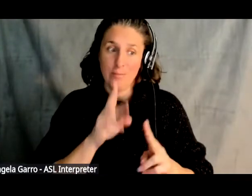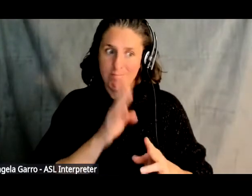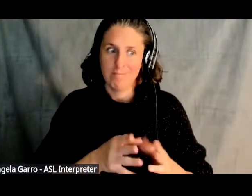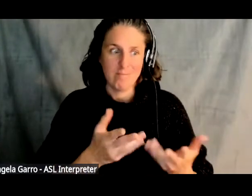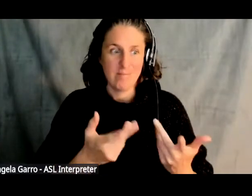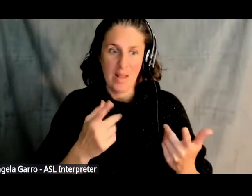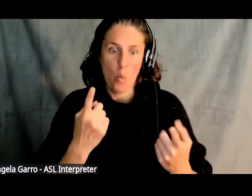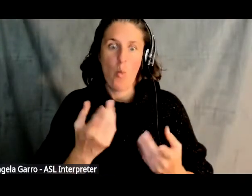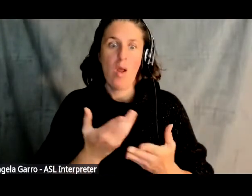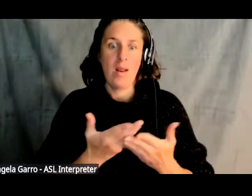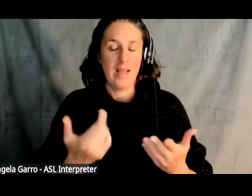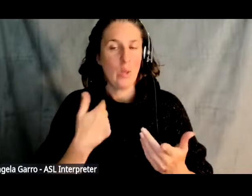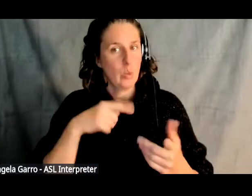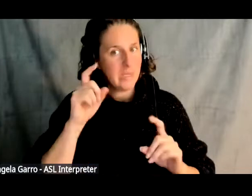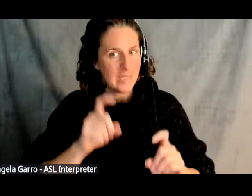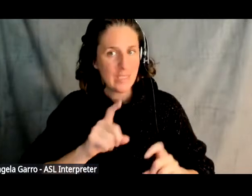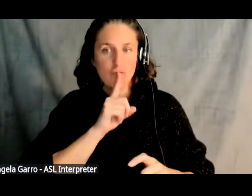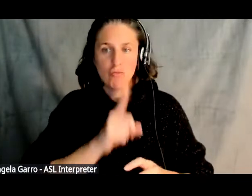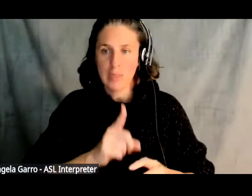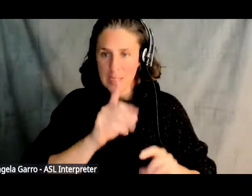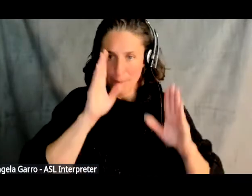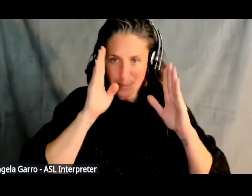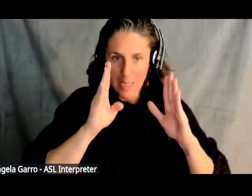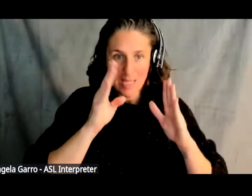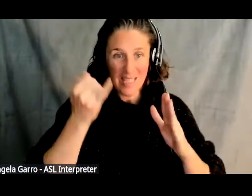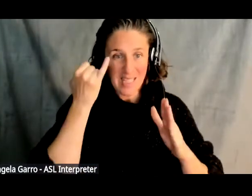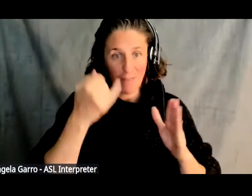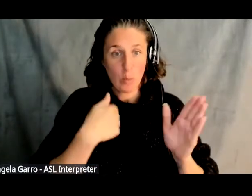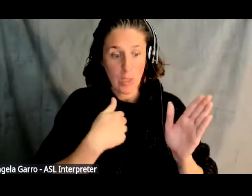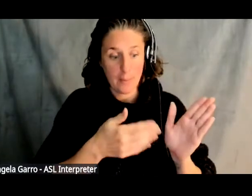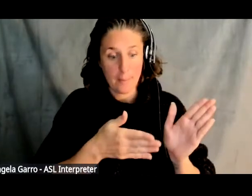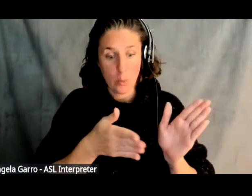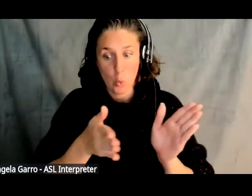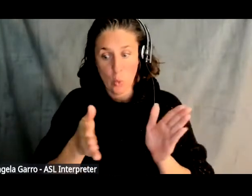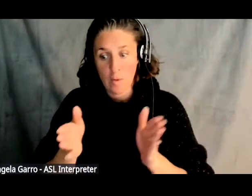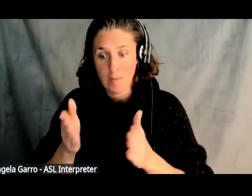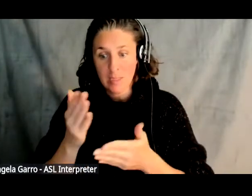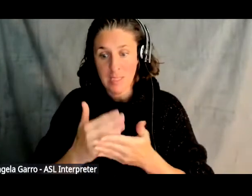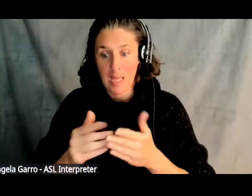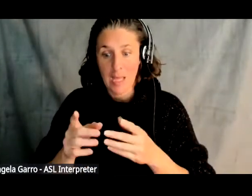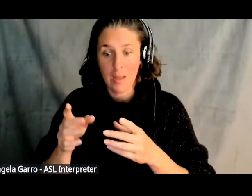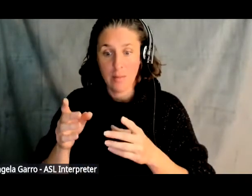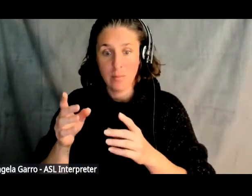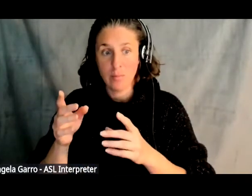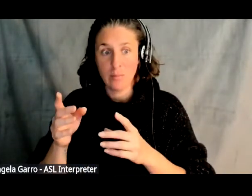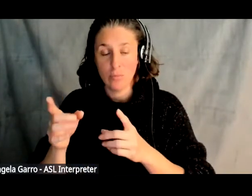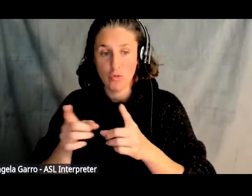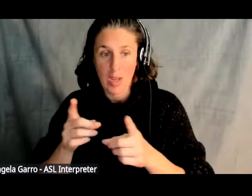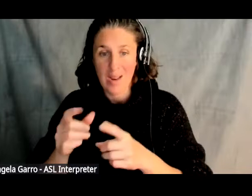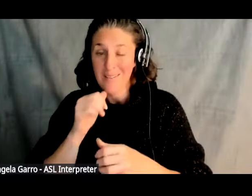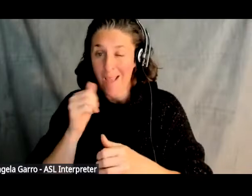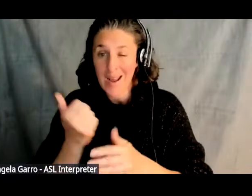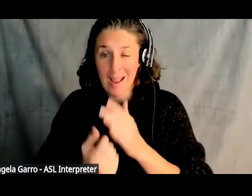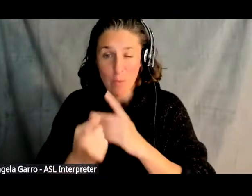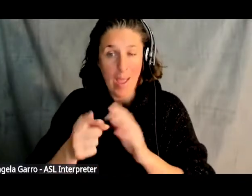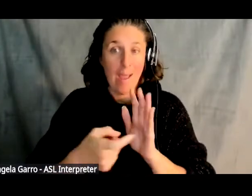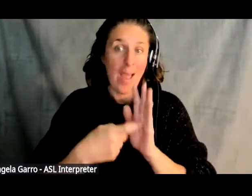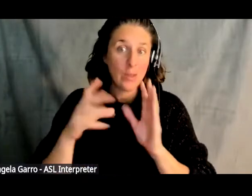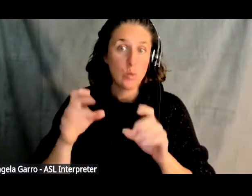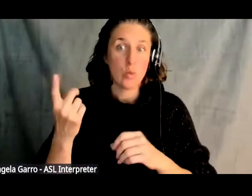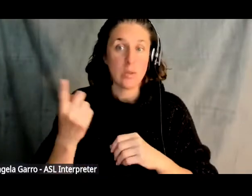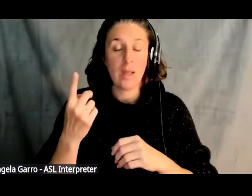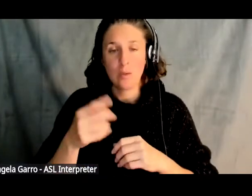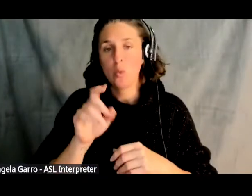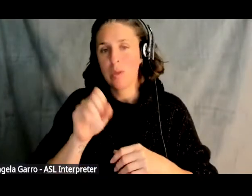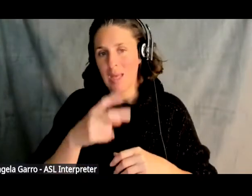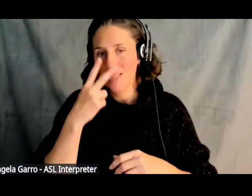one of the things we got to pay attention to. If we were to move in some direction where not everybody has to do something, you could see like students